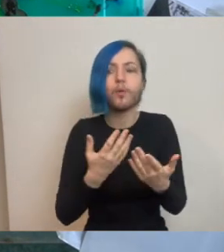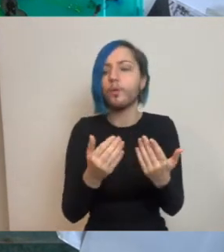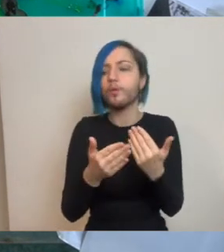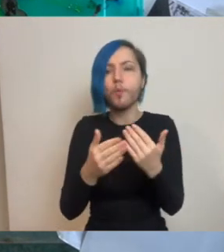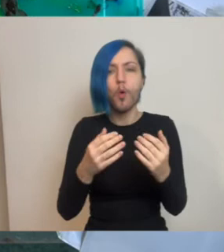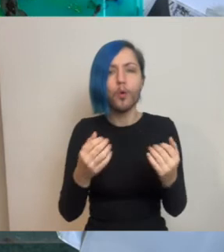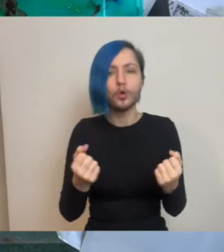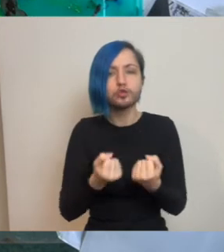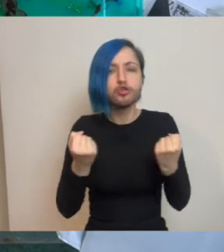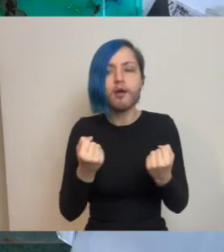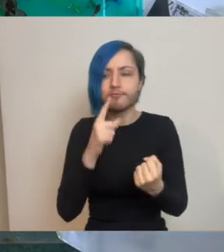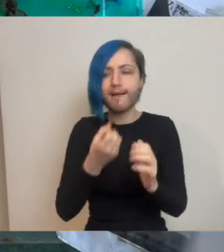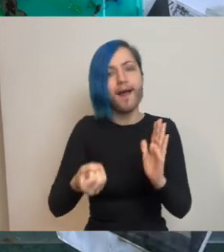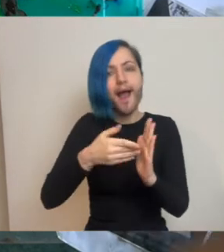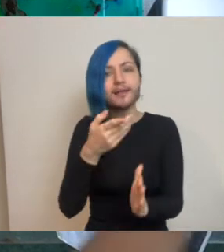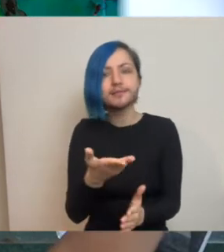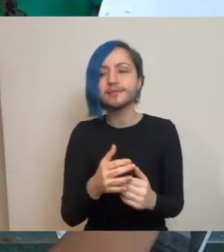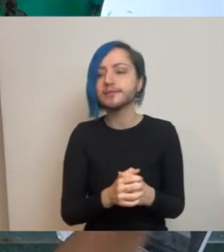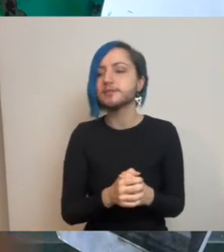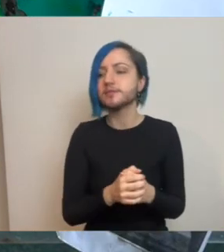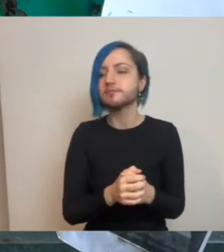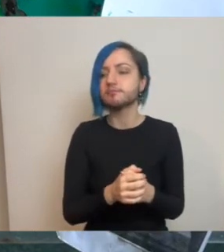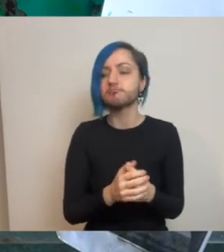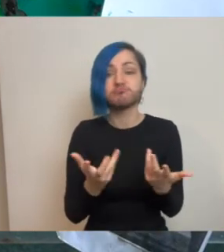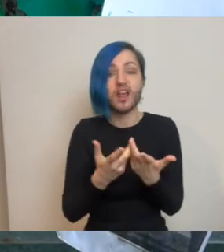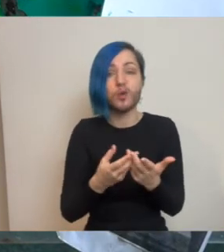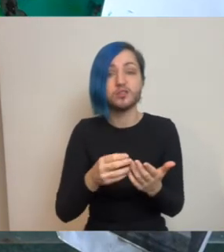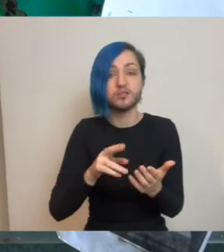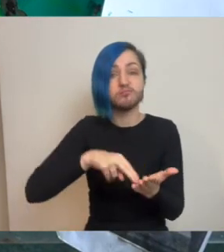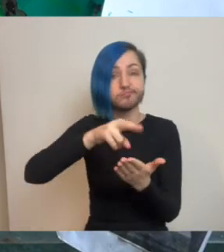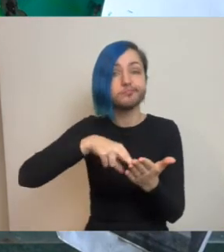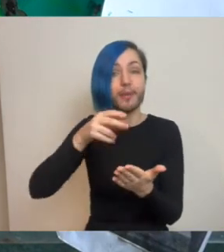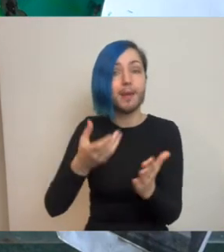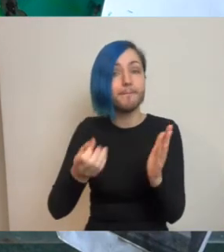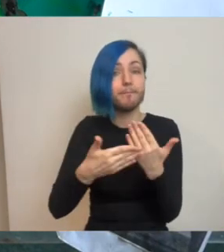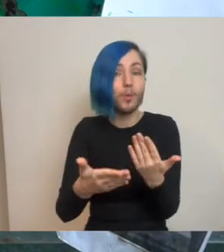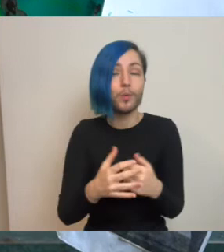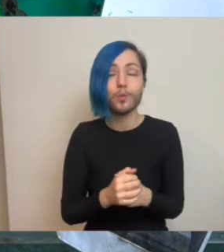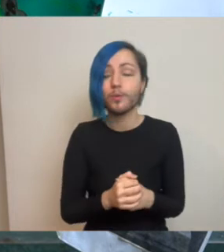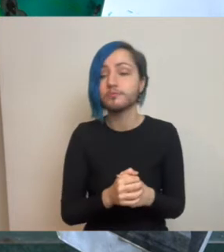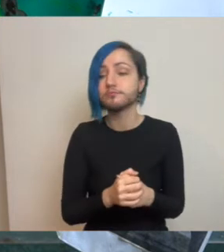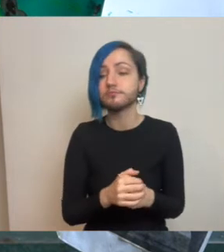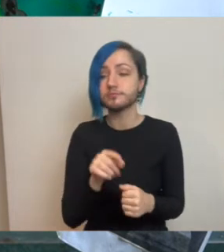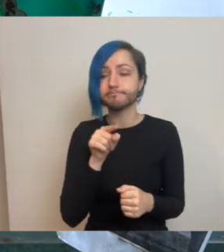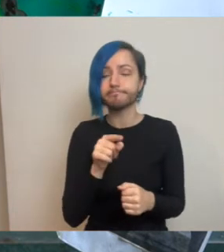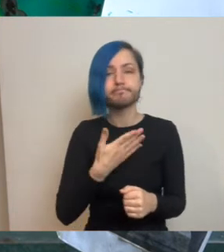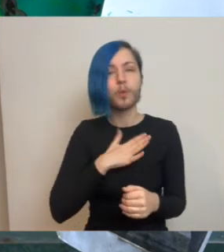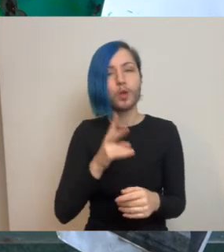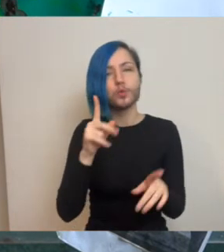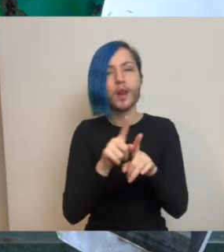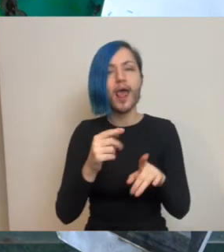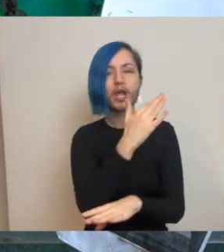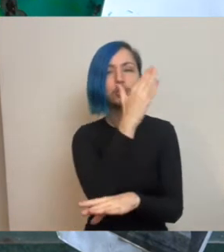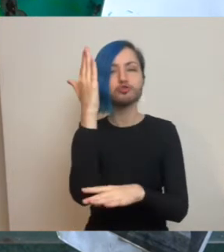I can add that in simply by going over it again. So on here, I want it to look a bit more like a tree trunk